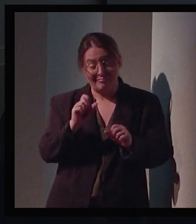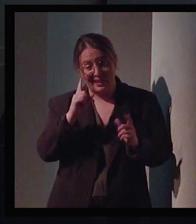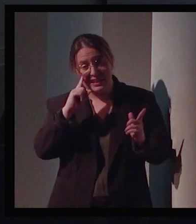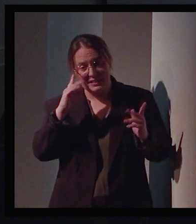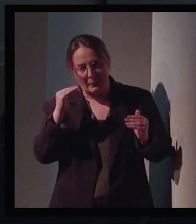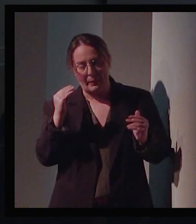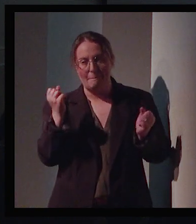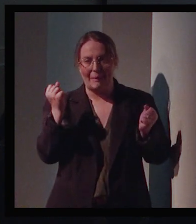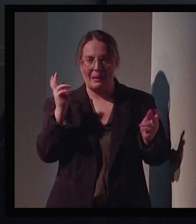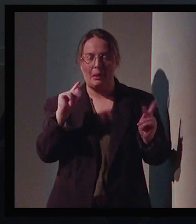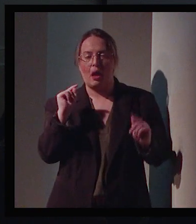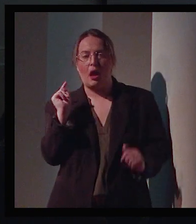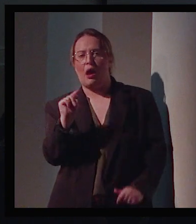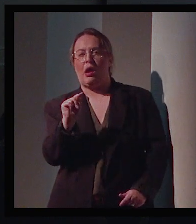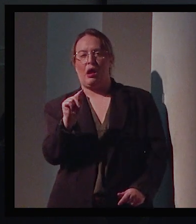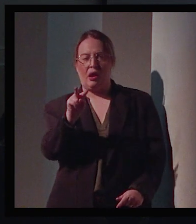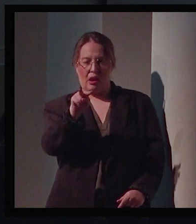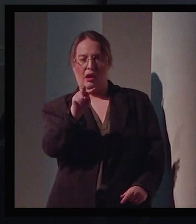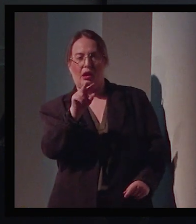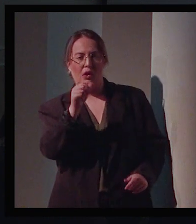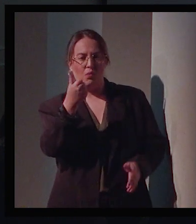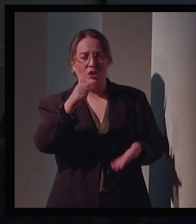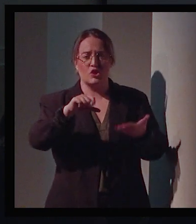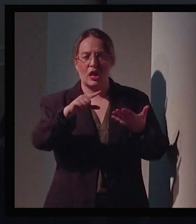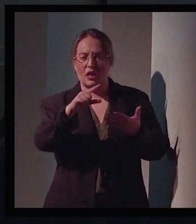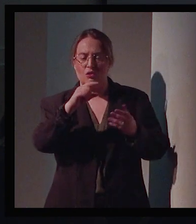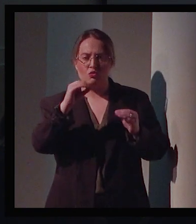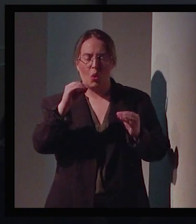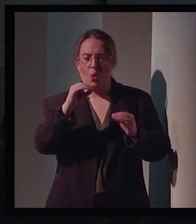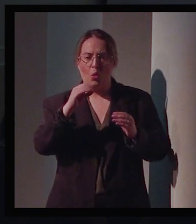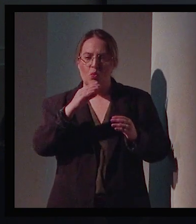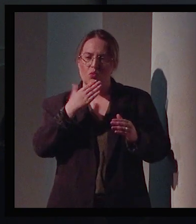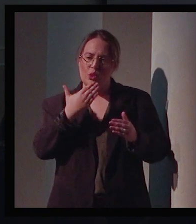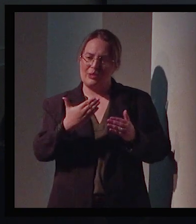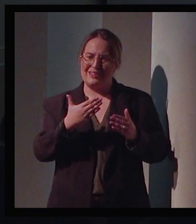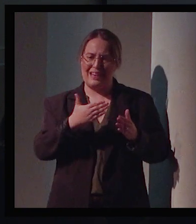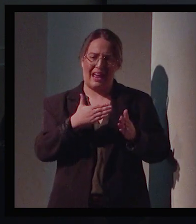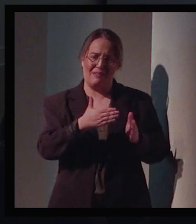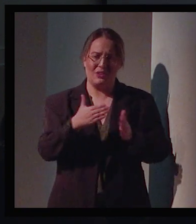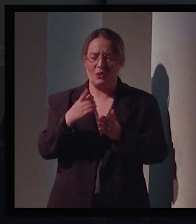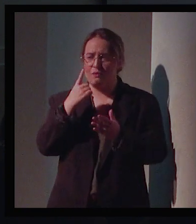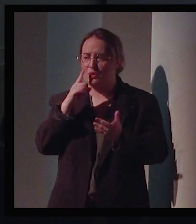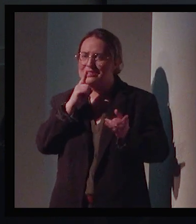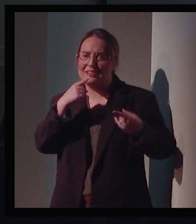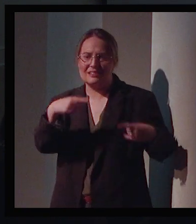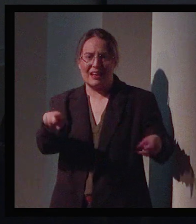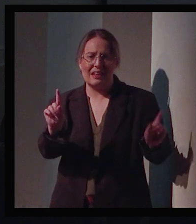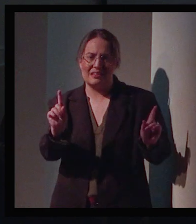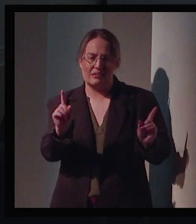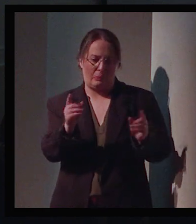rejection and no viable avenues toward critical or financial success.